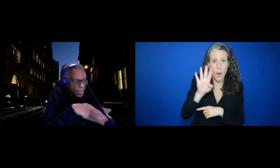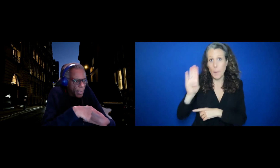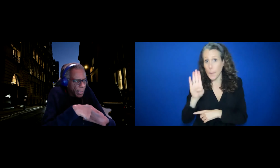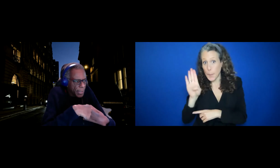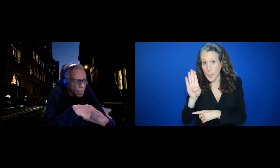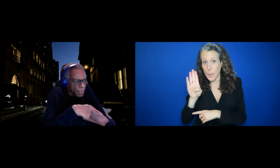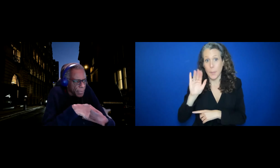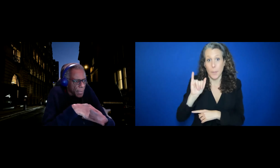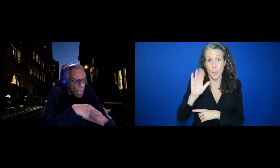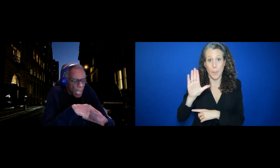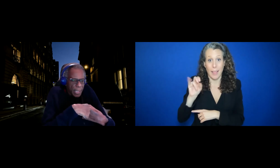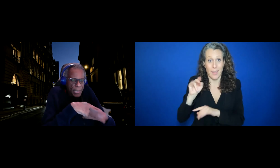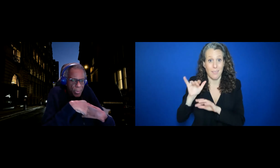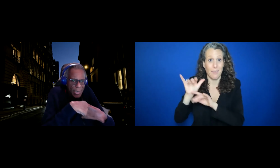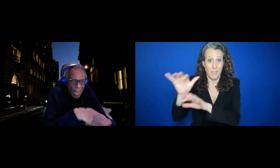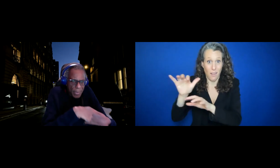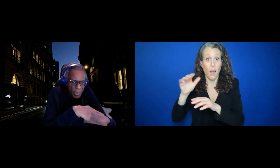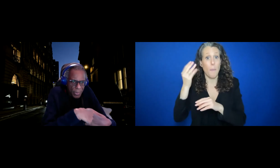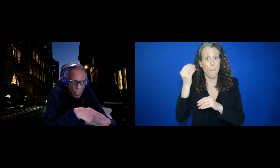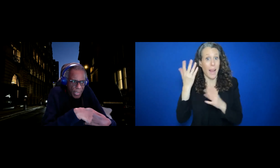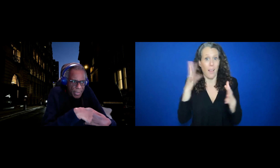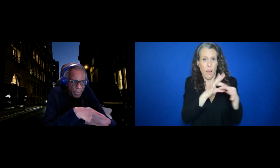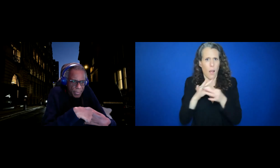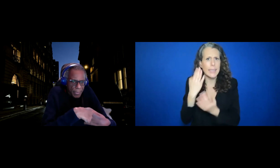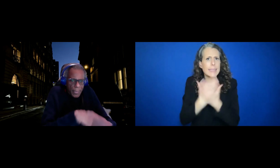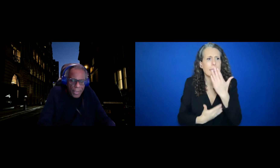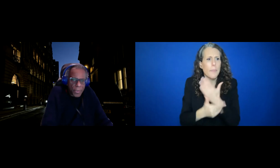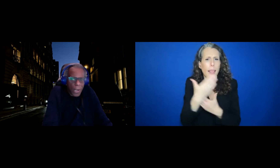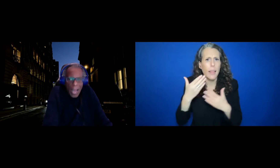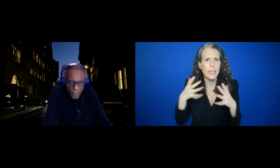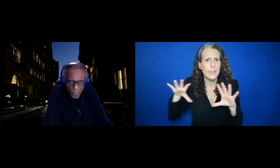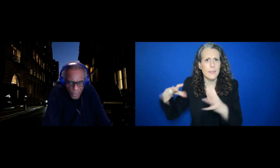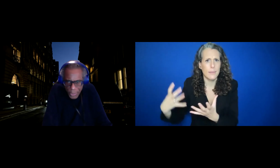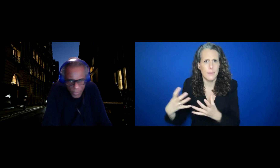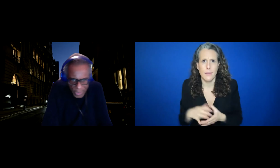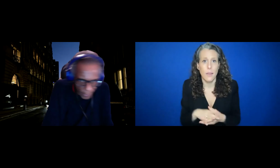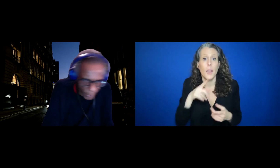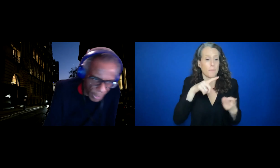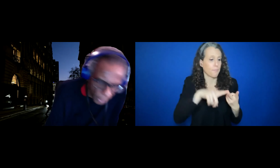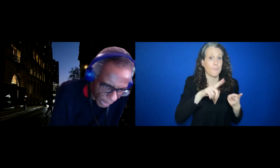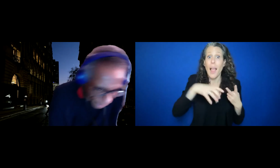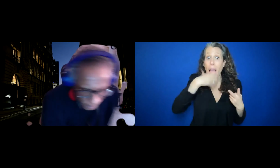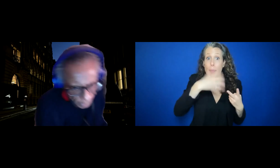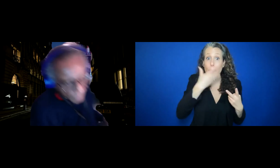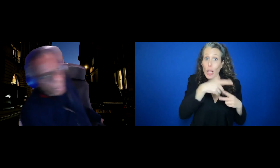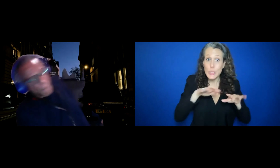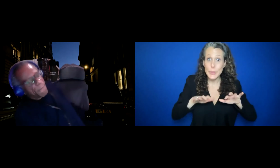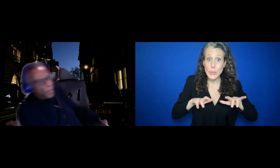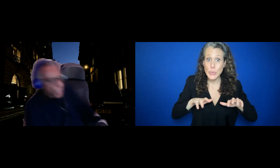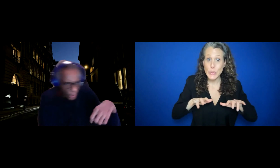and disability market. And that should be tapped in lots of ways. And you've got Apple computers, for example, who make